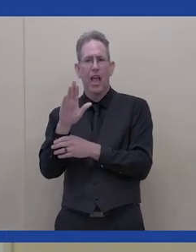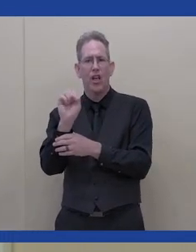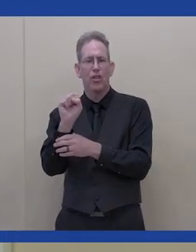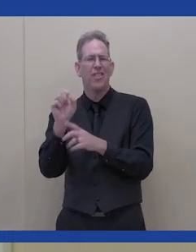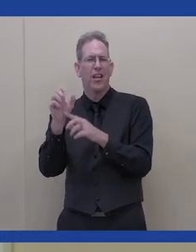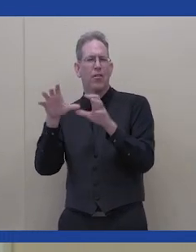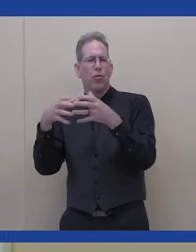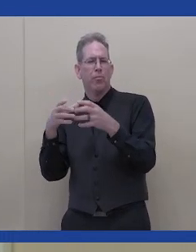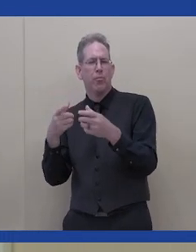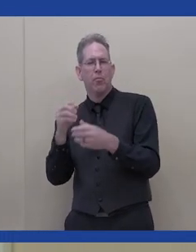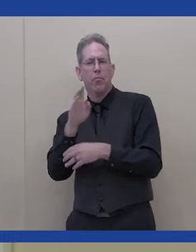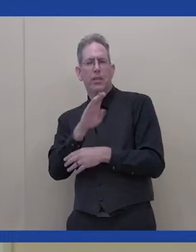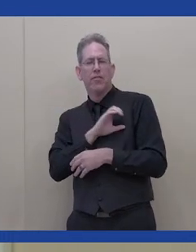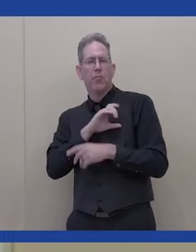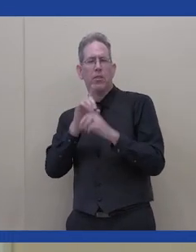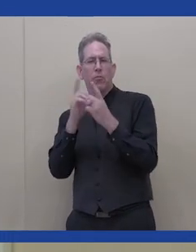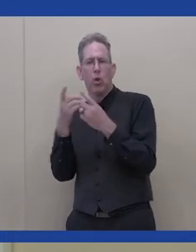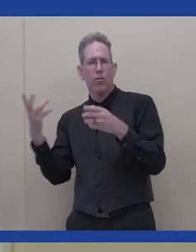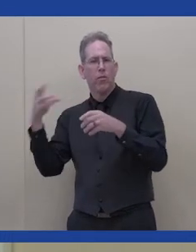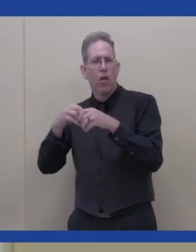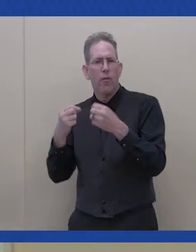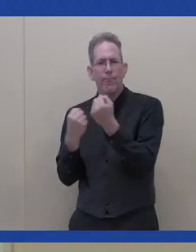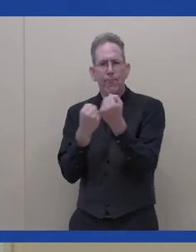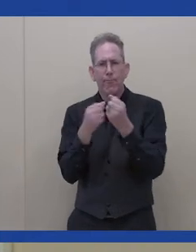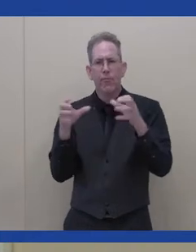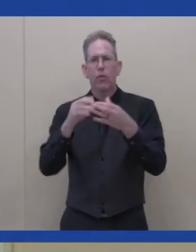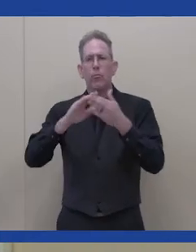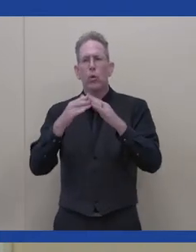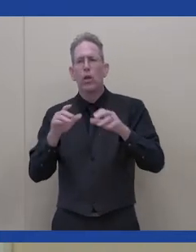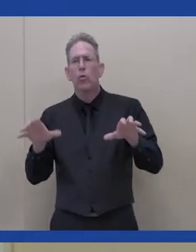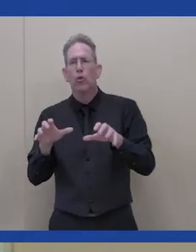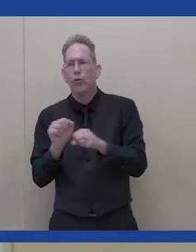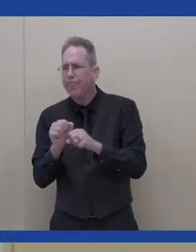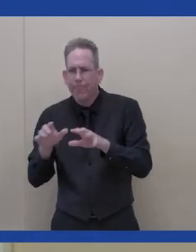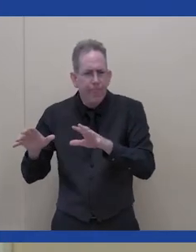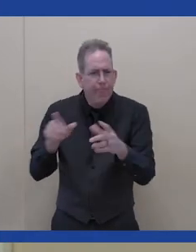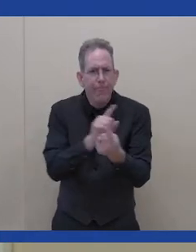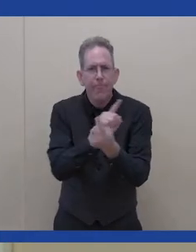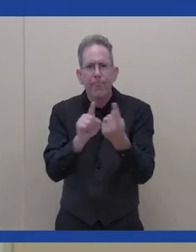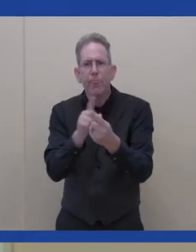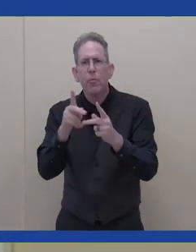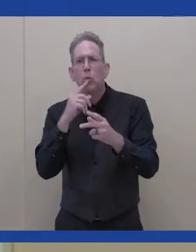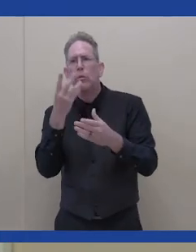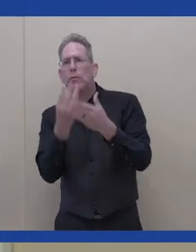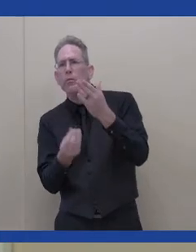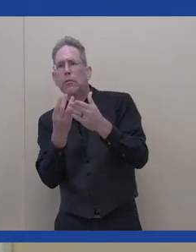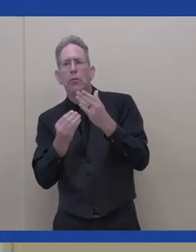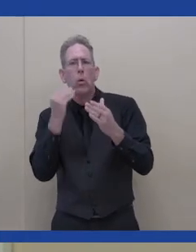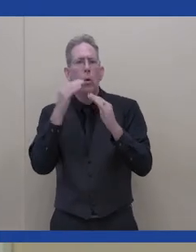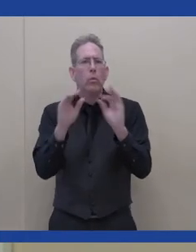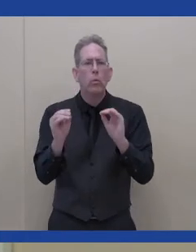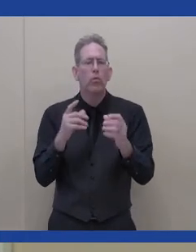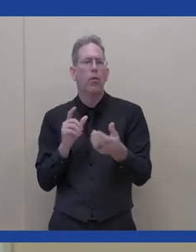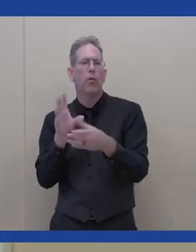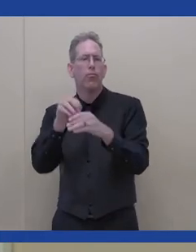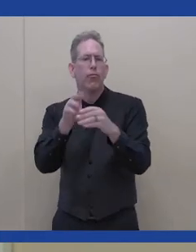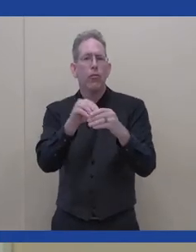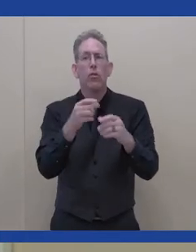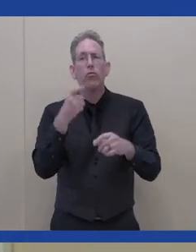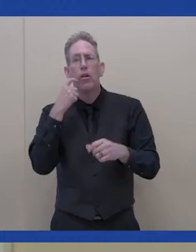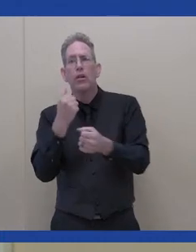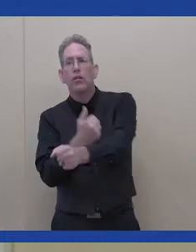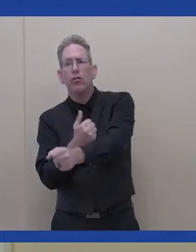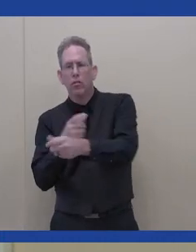a legislator, I've supported the establishment of overdose prevention centers, the pilots throughout Vermont.